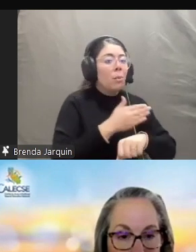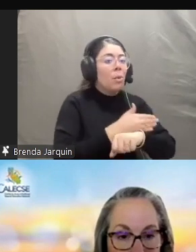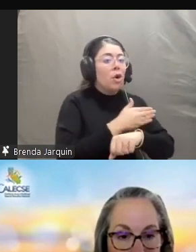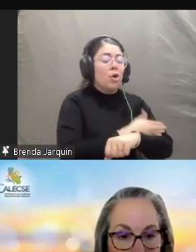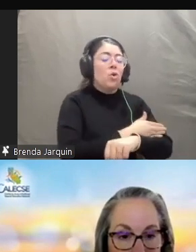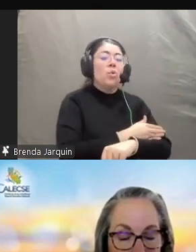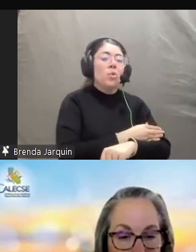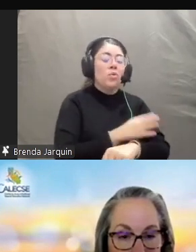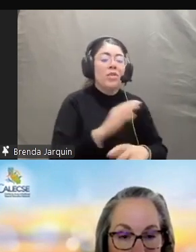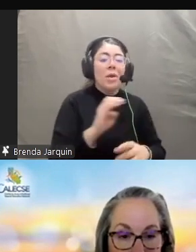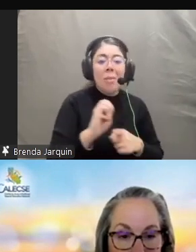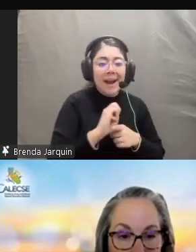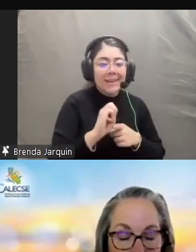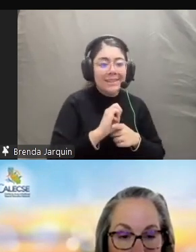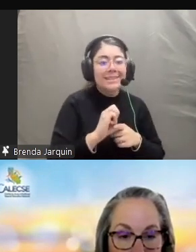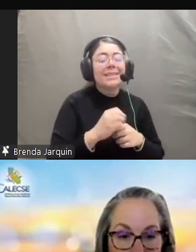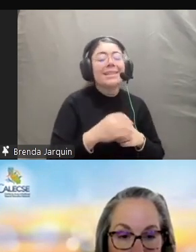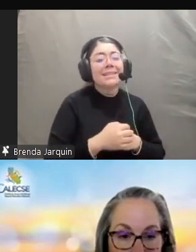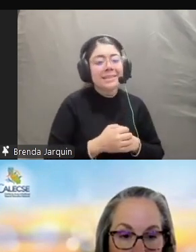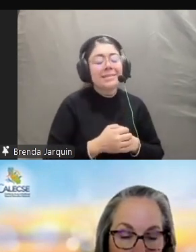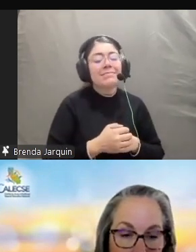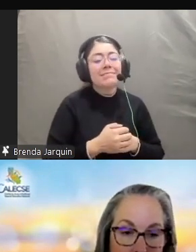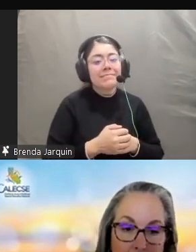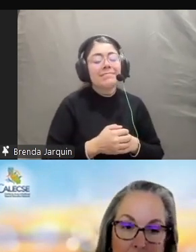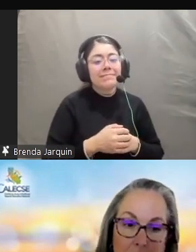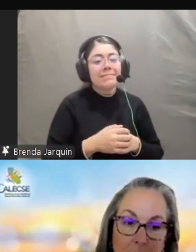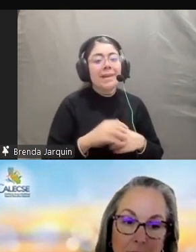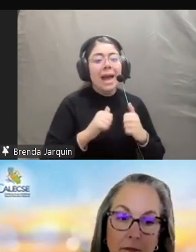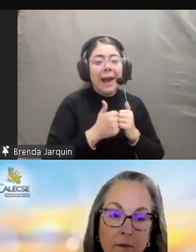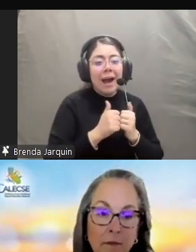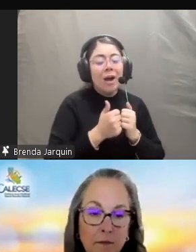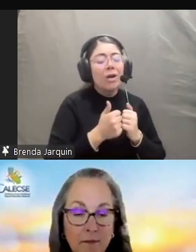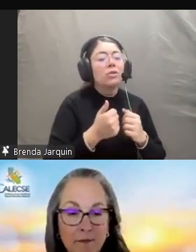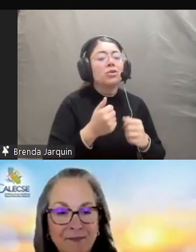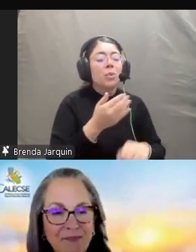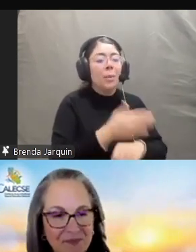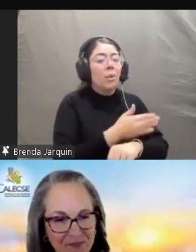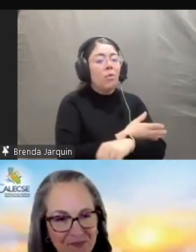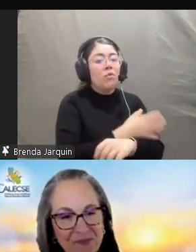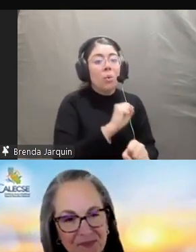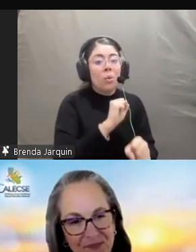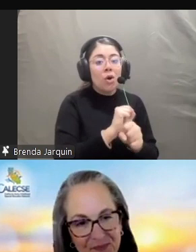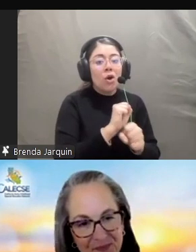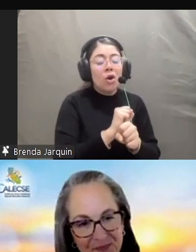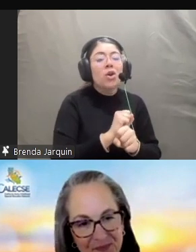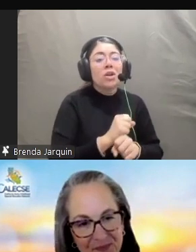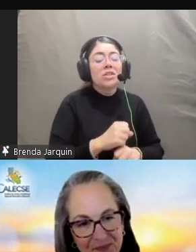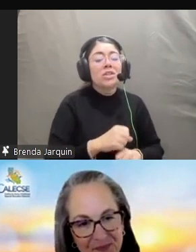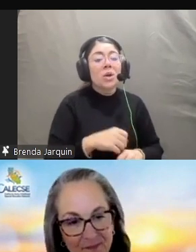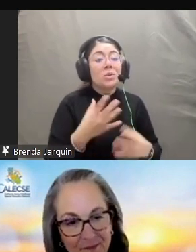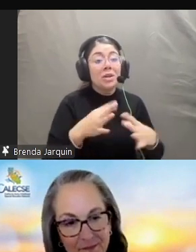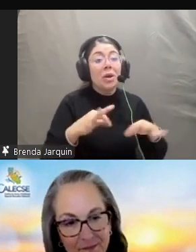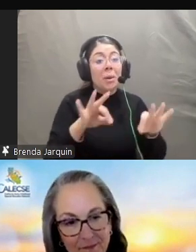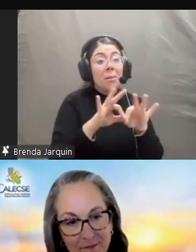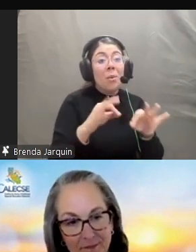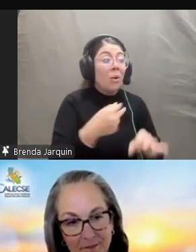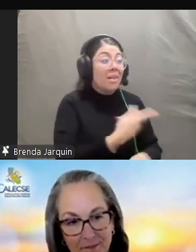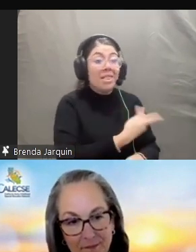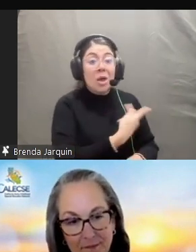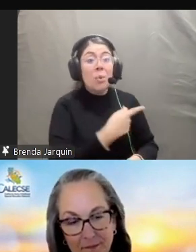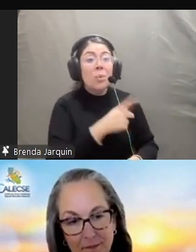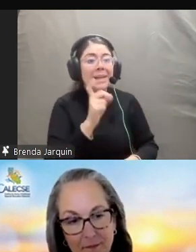really, really far in advance. So it was triggering our timeline. So we had to talk to them and say, hey, when you send us this really, really